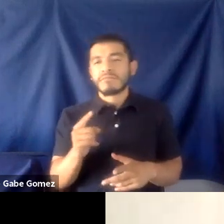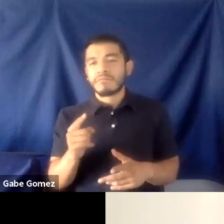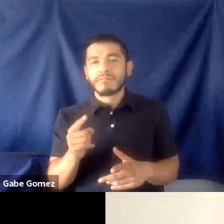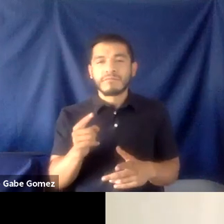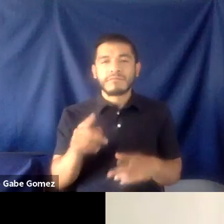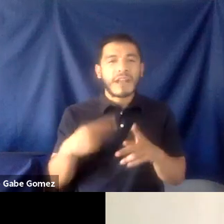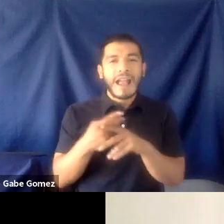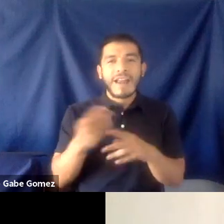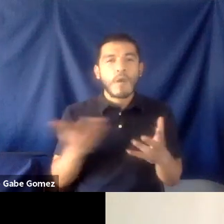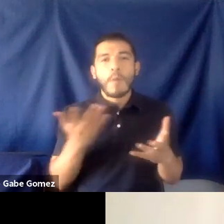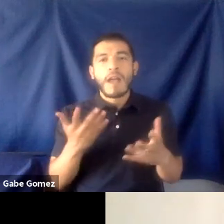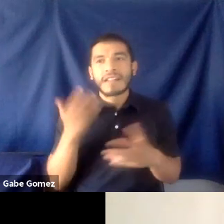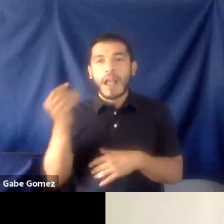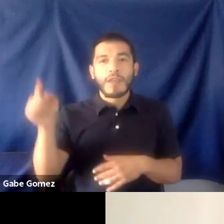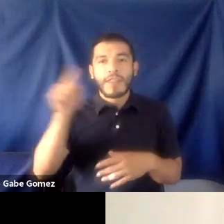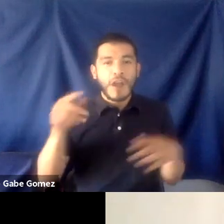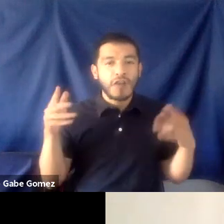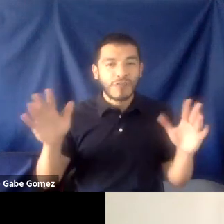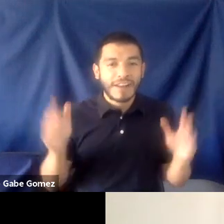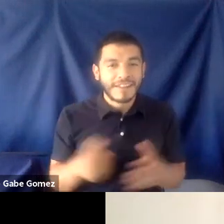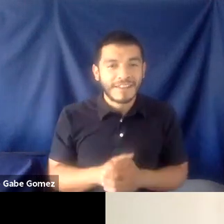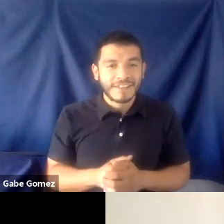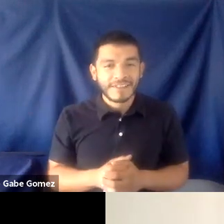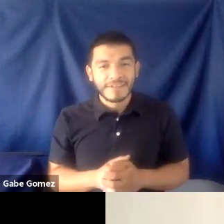kind of what's out there already,